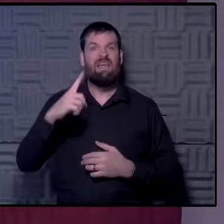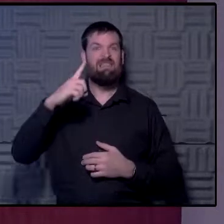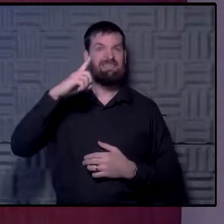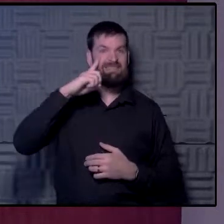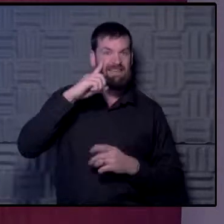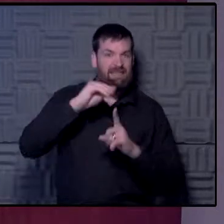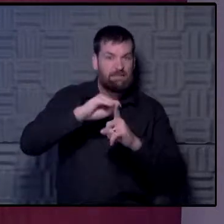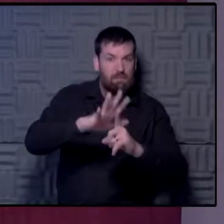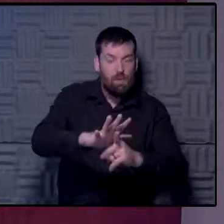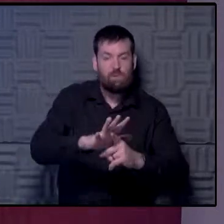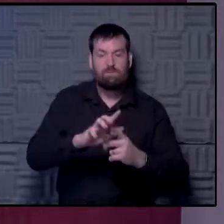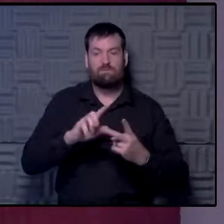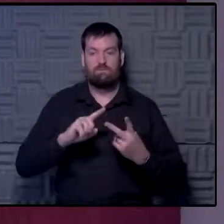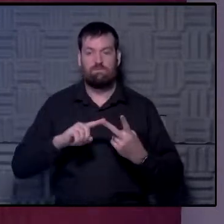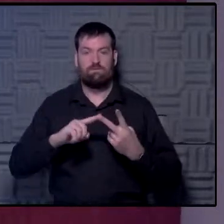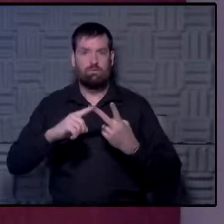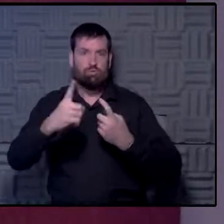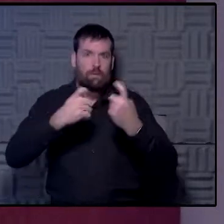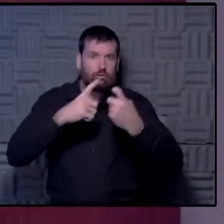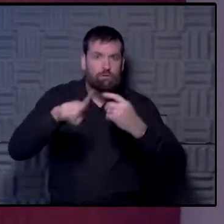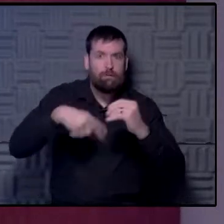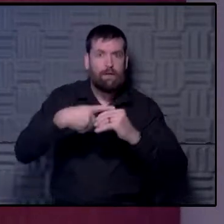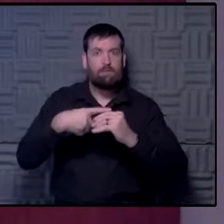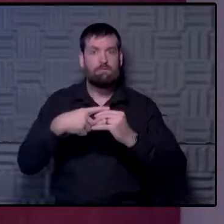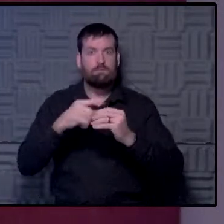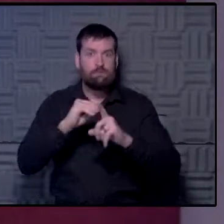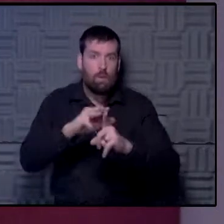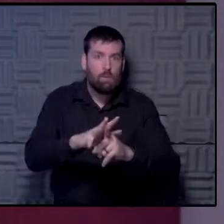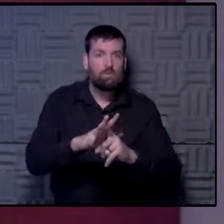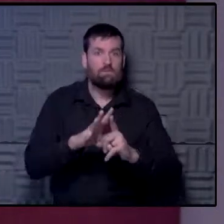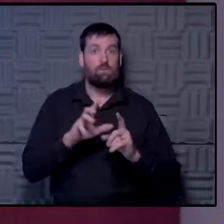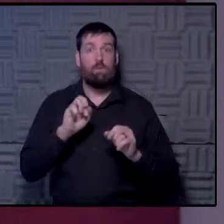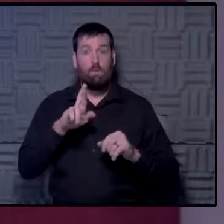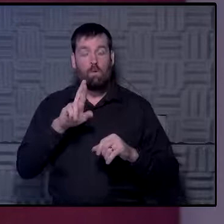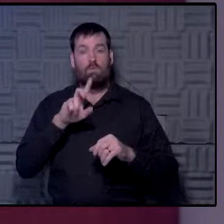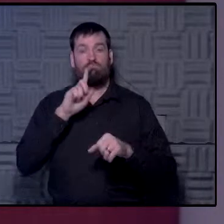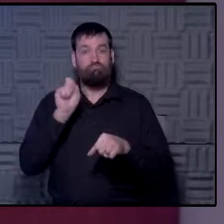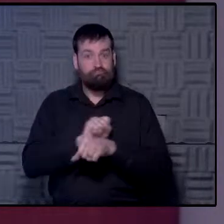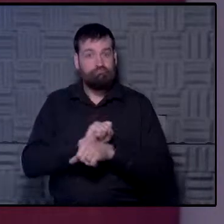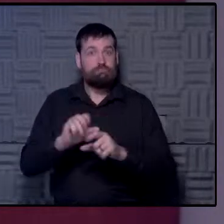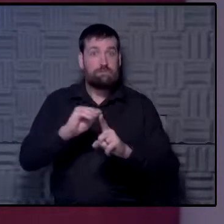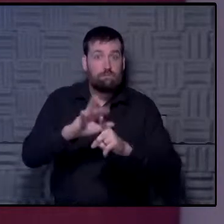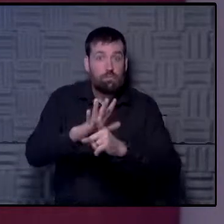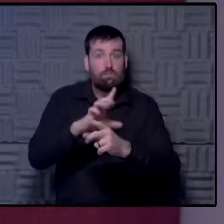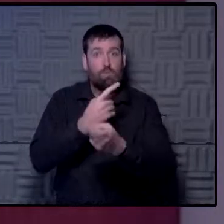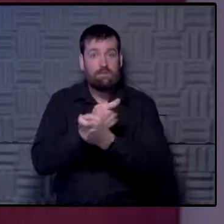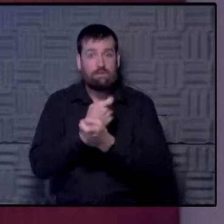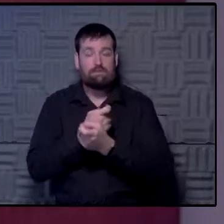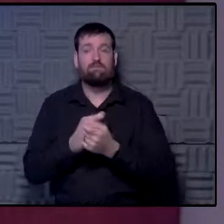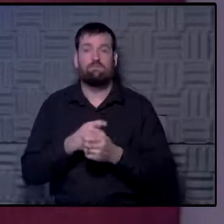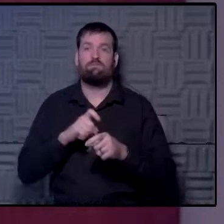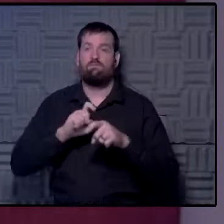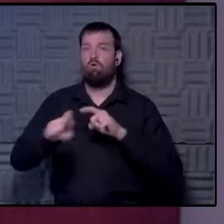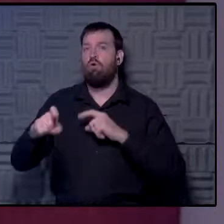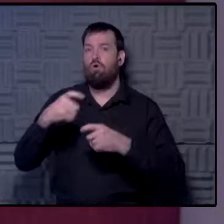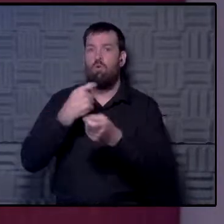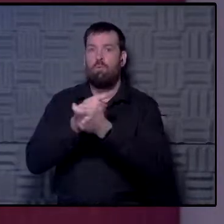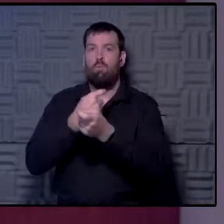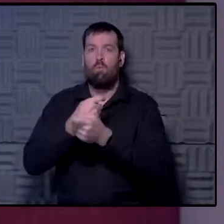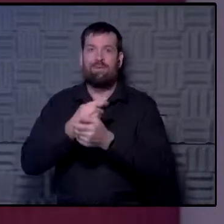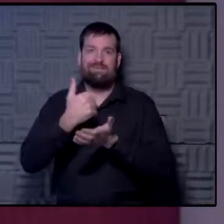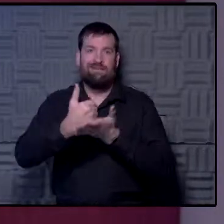been exposed or have questions about exposures or have in fact been exposed to a poison, that they call the poison